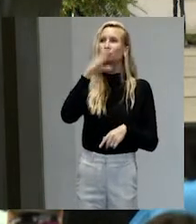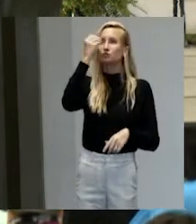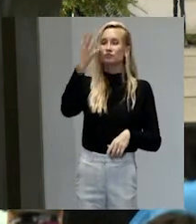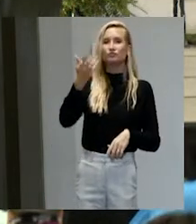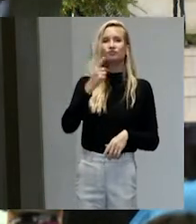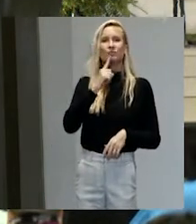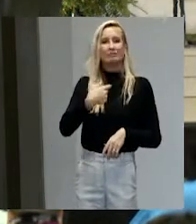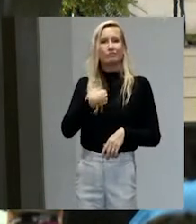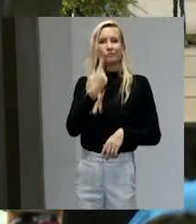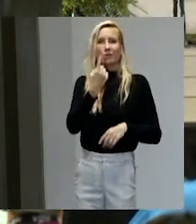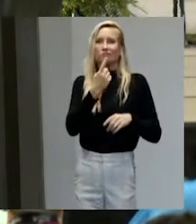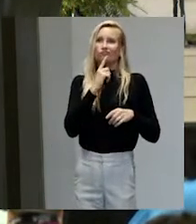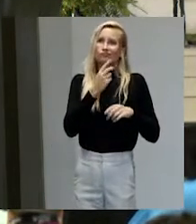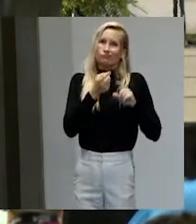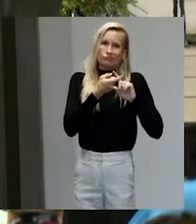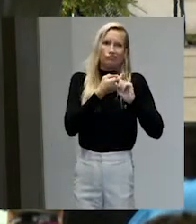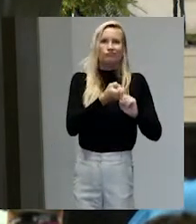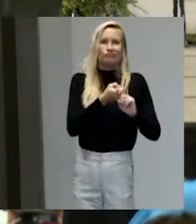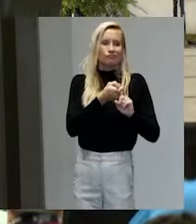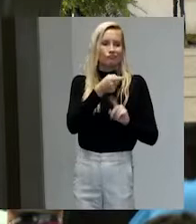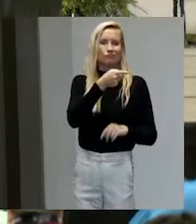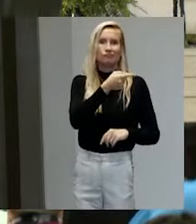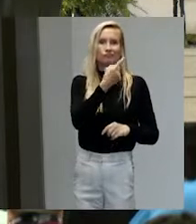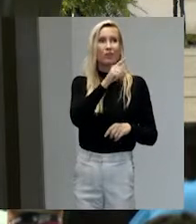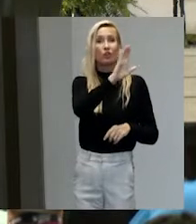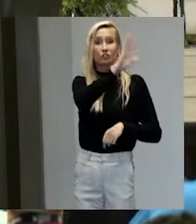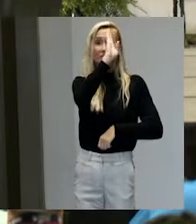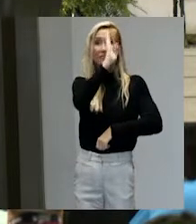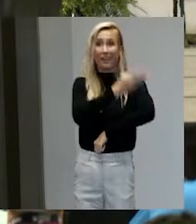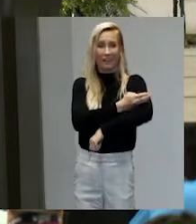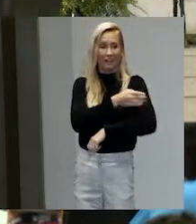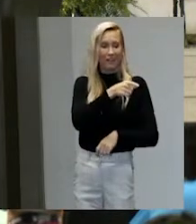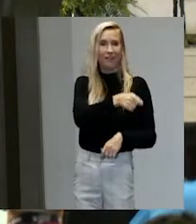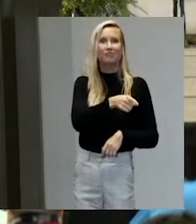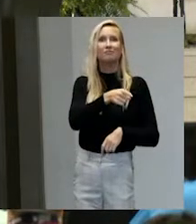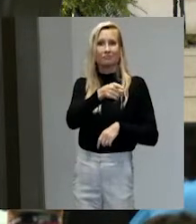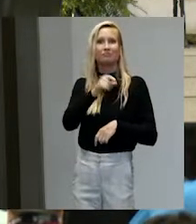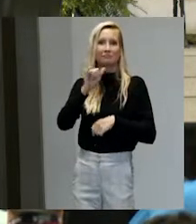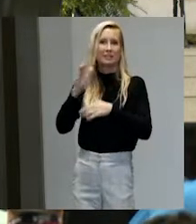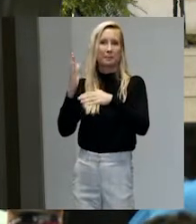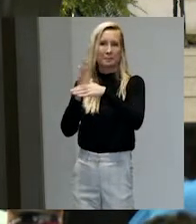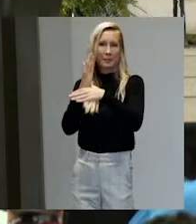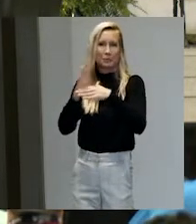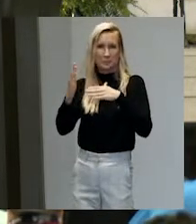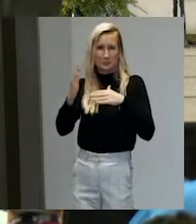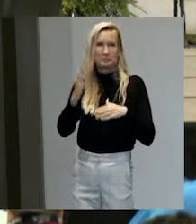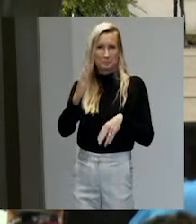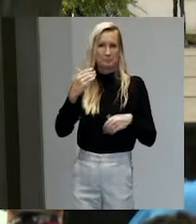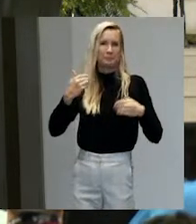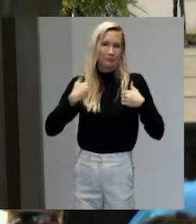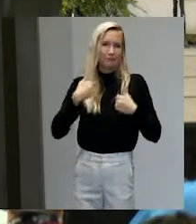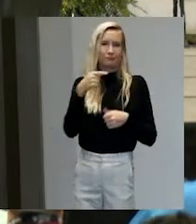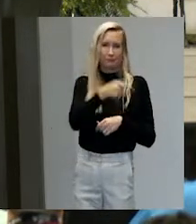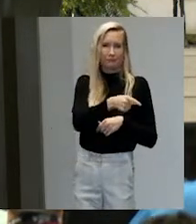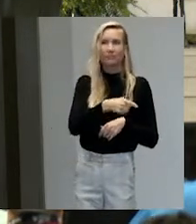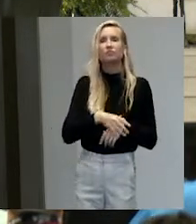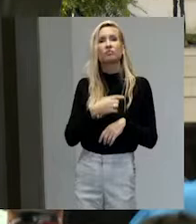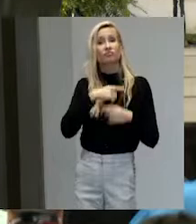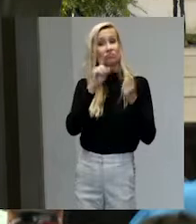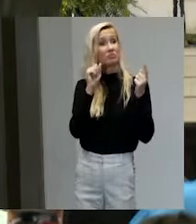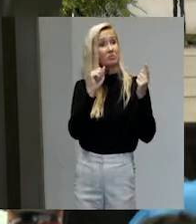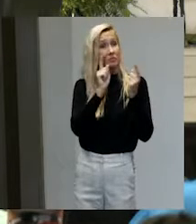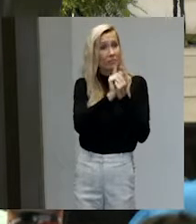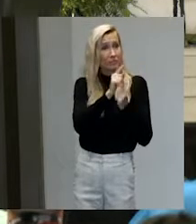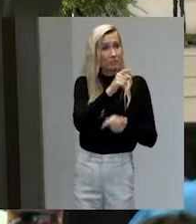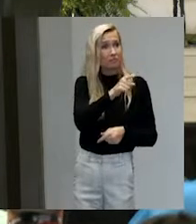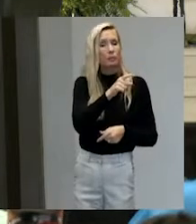on the spectrum, and when she first had him, we met, and I told her, well, I have Asperger's, which is formerly known as Asperger's is